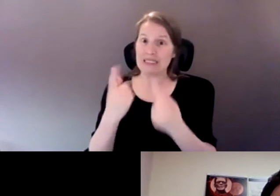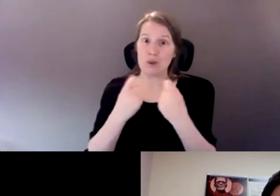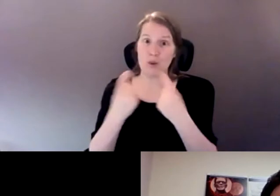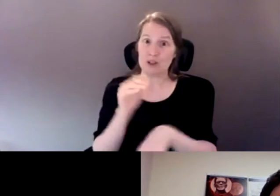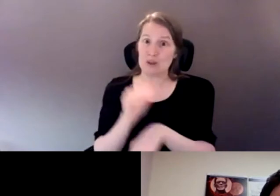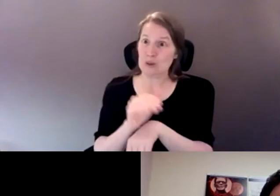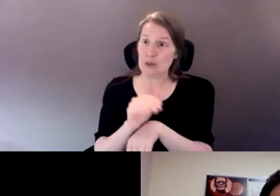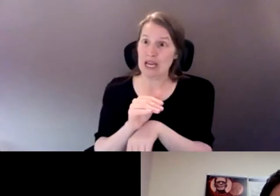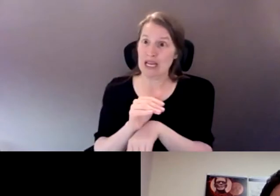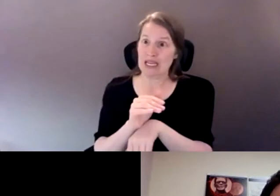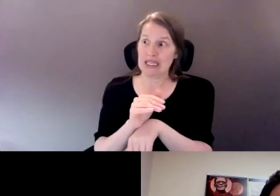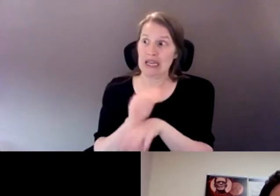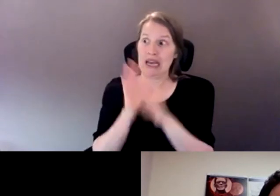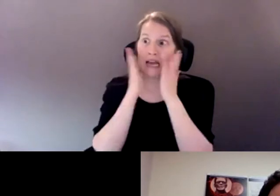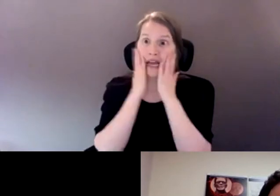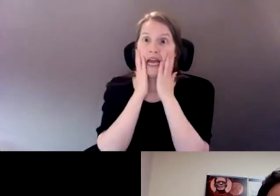we completely exhaust you,